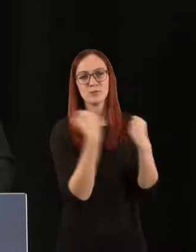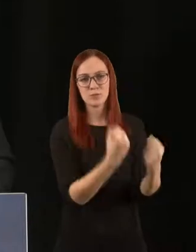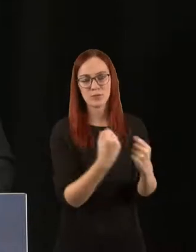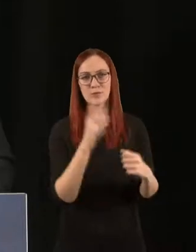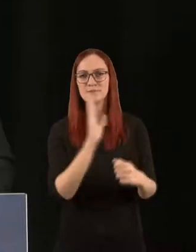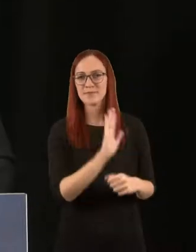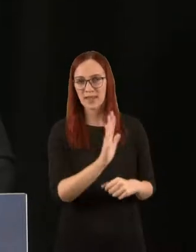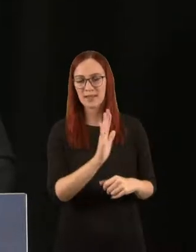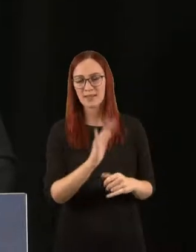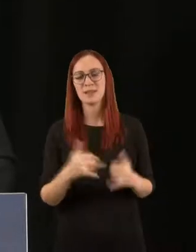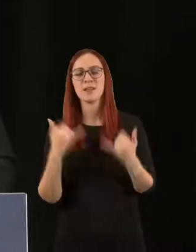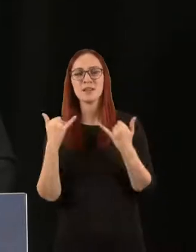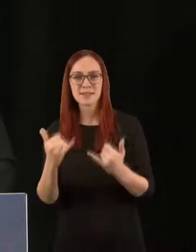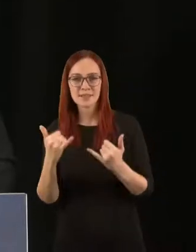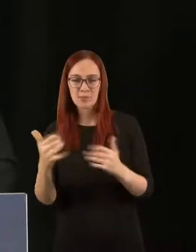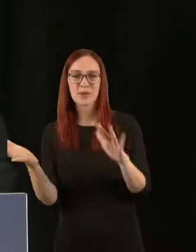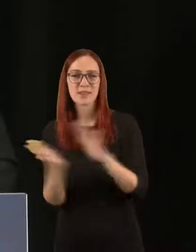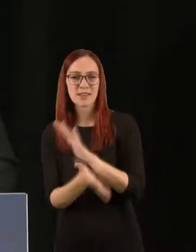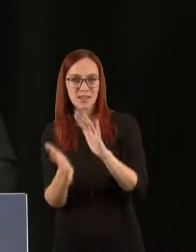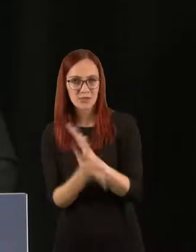are